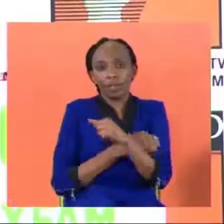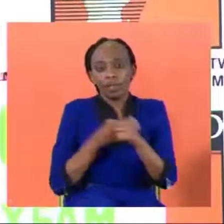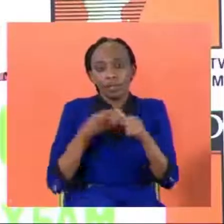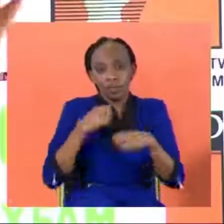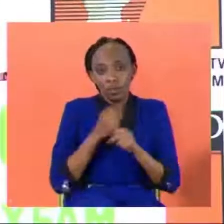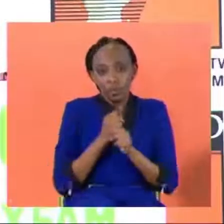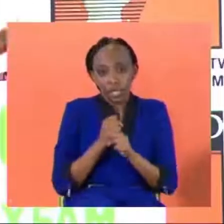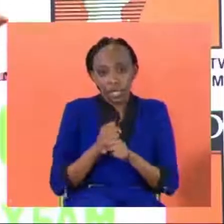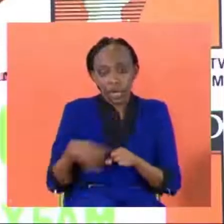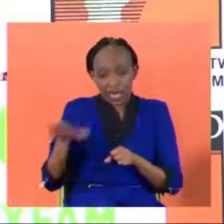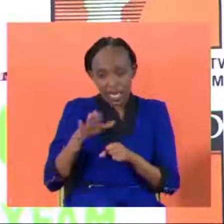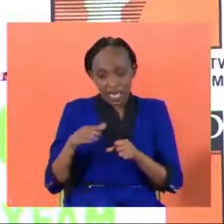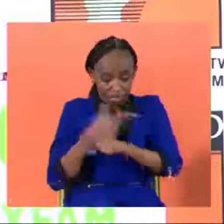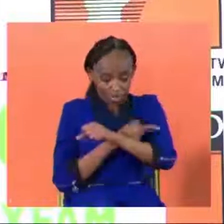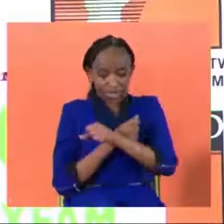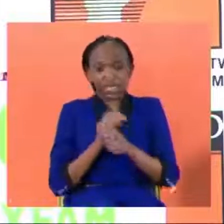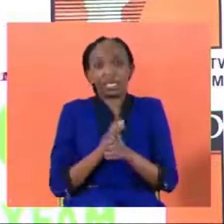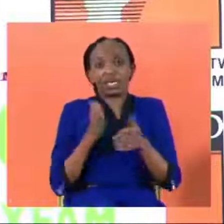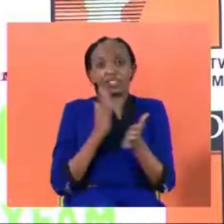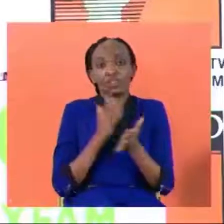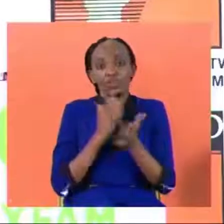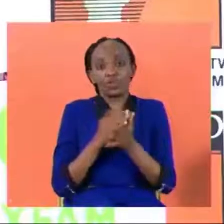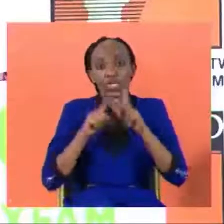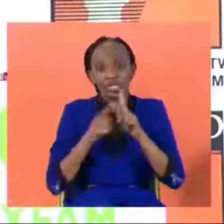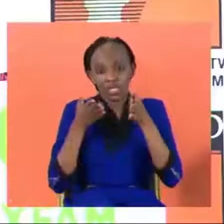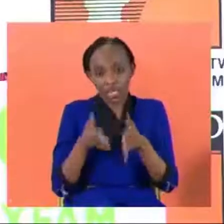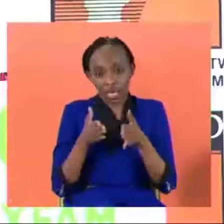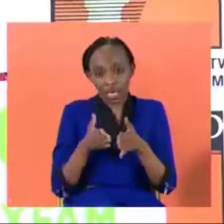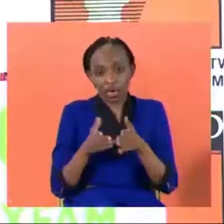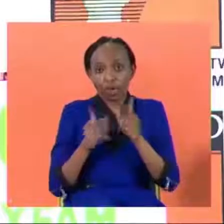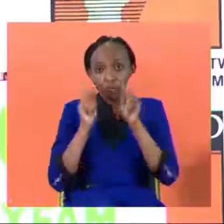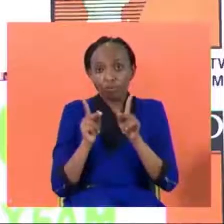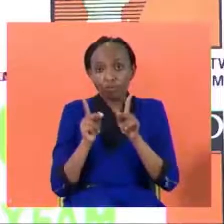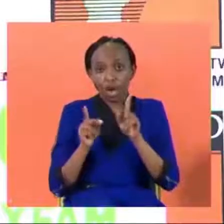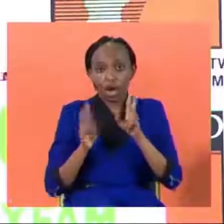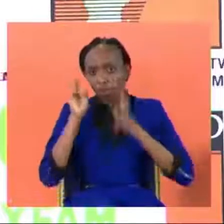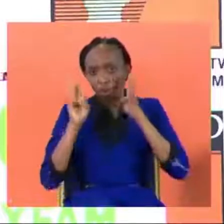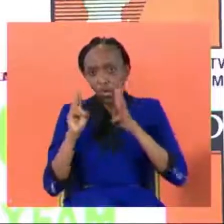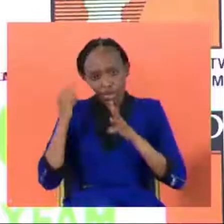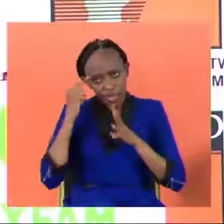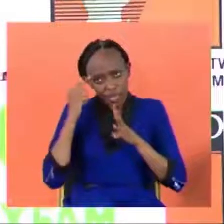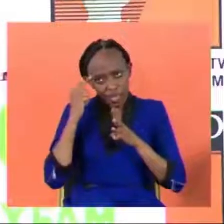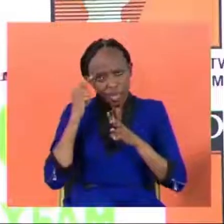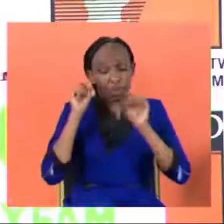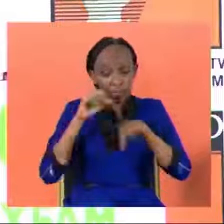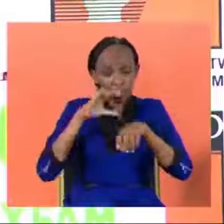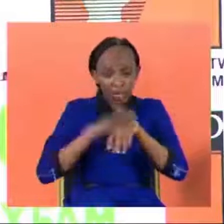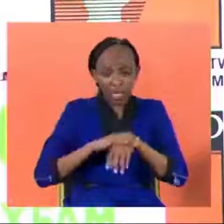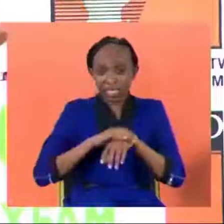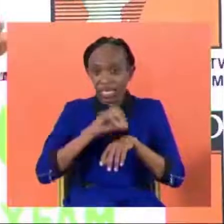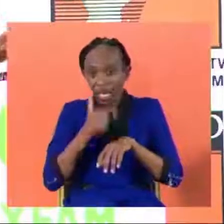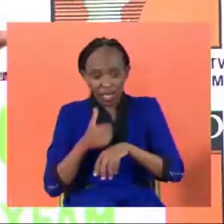manufacture our local vaccines. And of course, the setting right now is that people are very anxious. People are wondering where it is that they're going to get their next dose